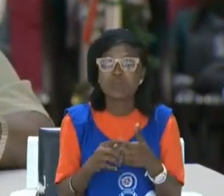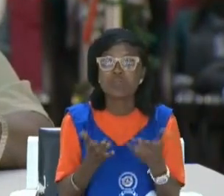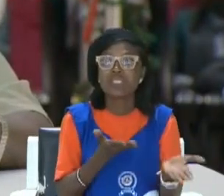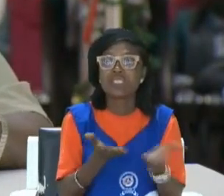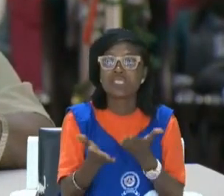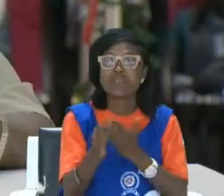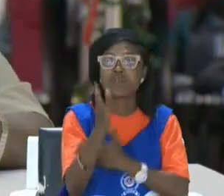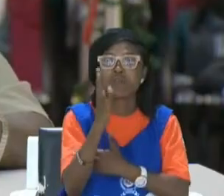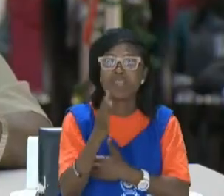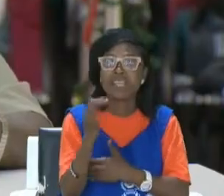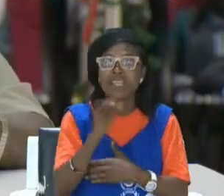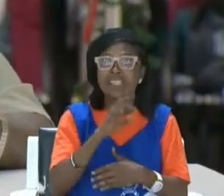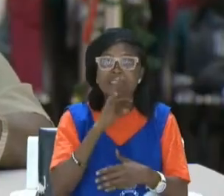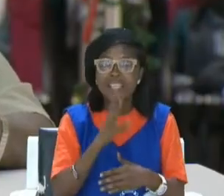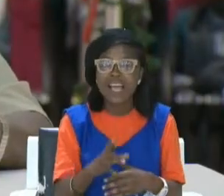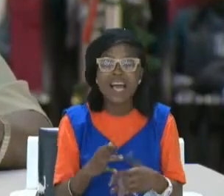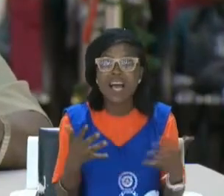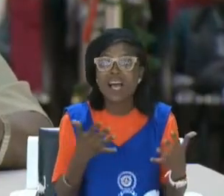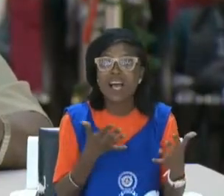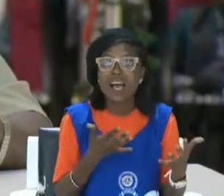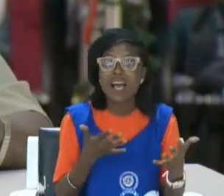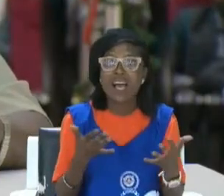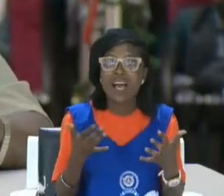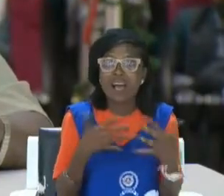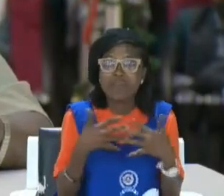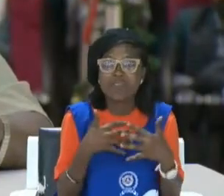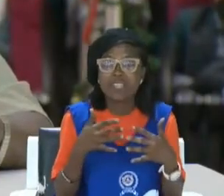They are afraid that if they serve God, something will happen.